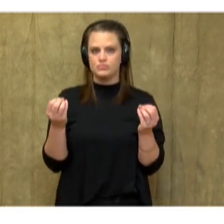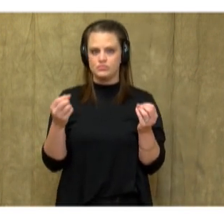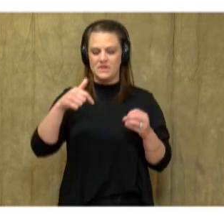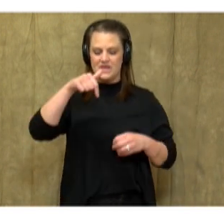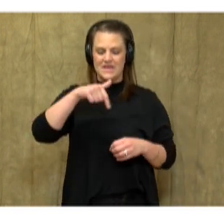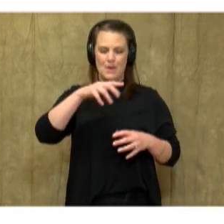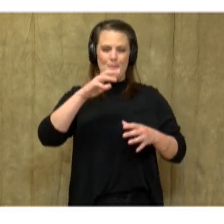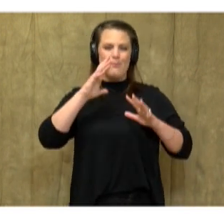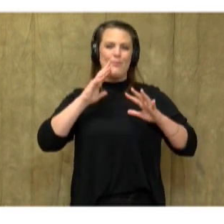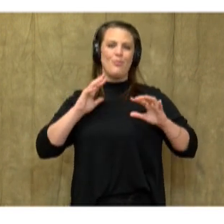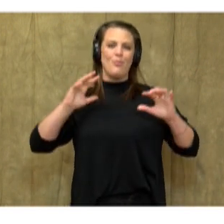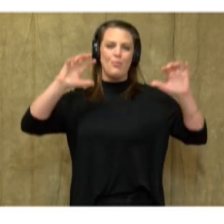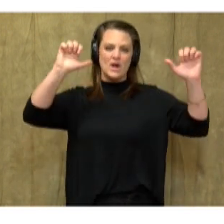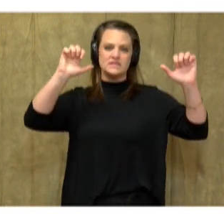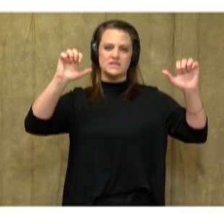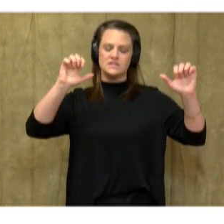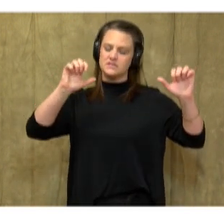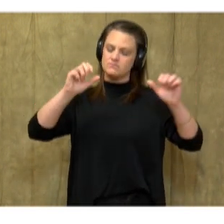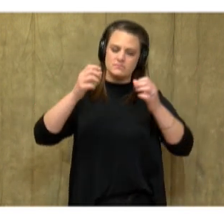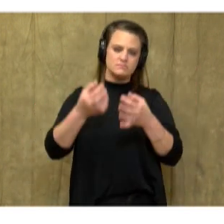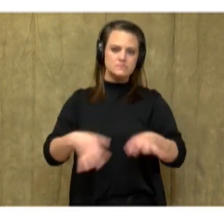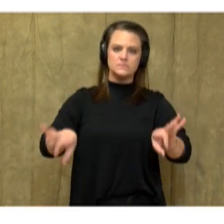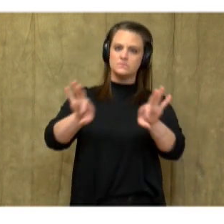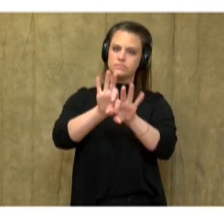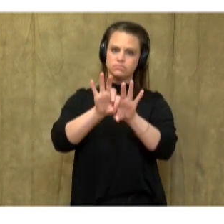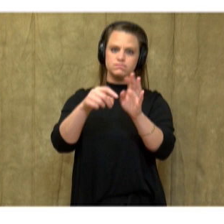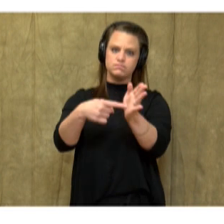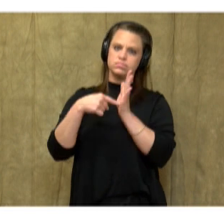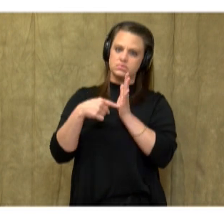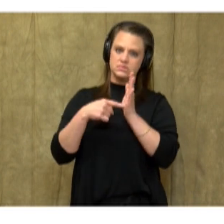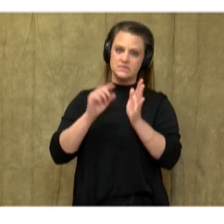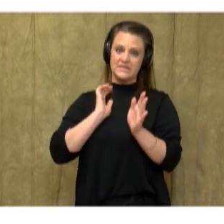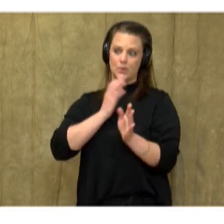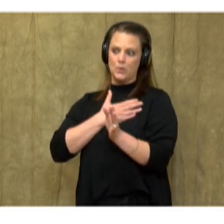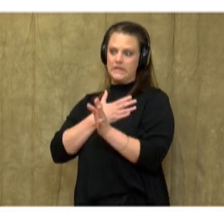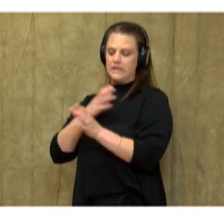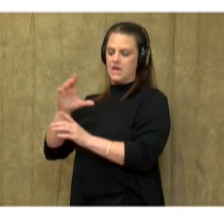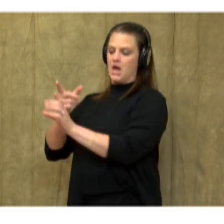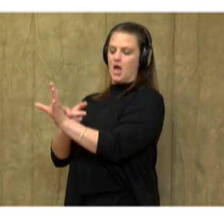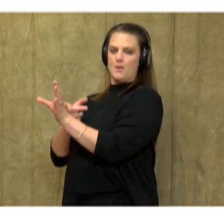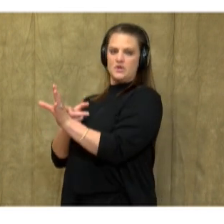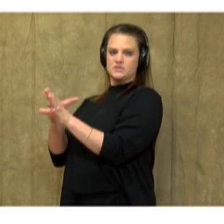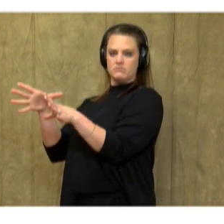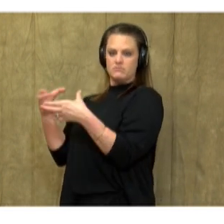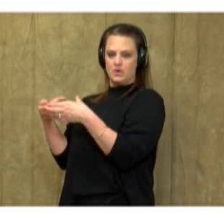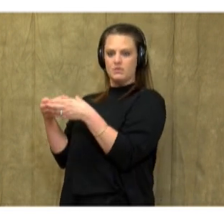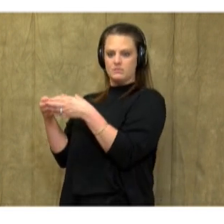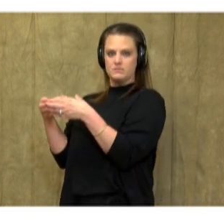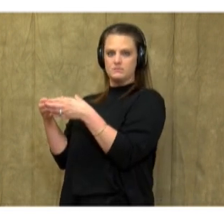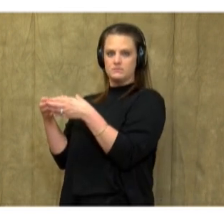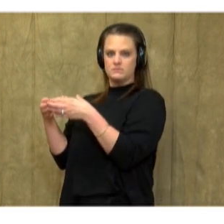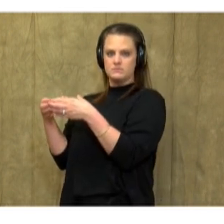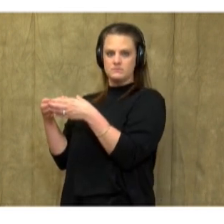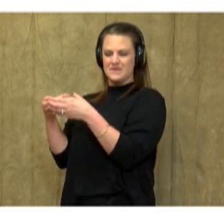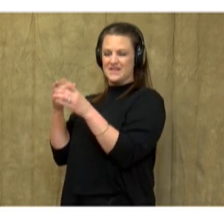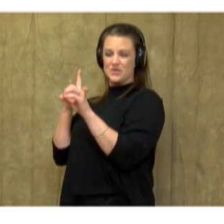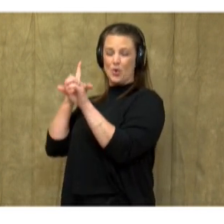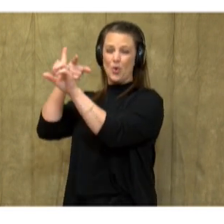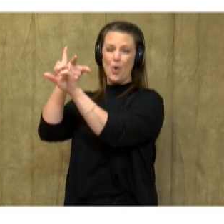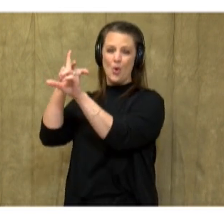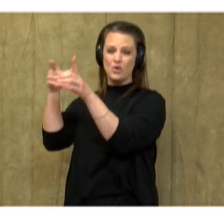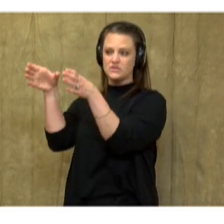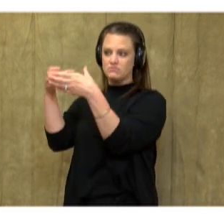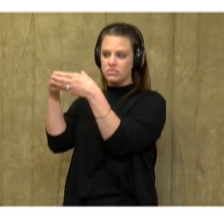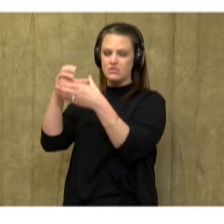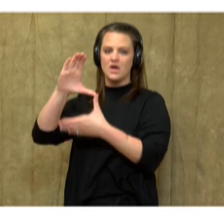is the president saying that it is essential that we contain communism, and that is our ultimate goal, is containment as